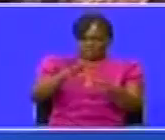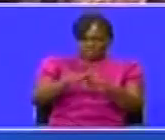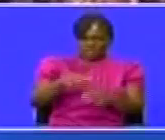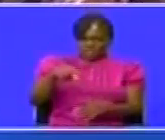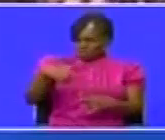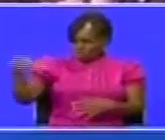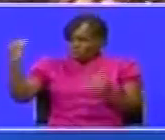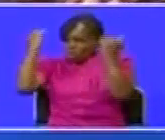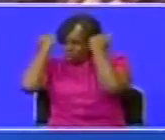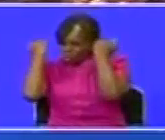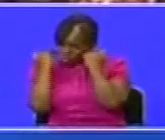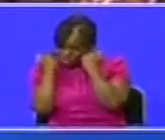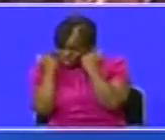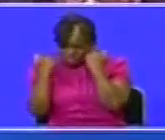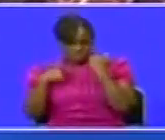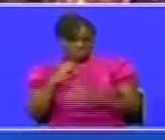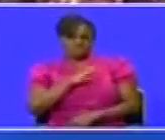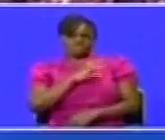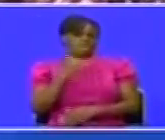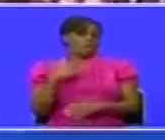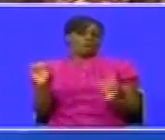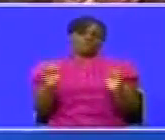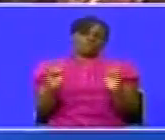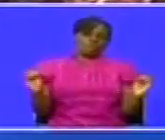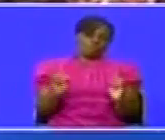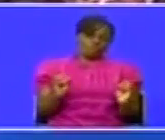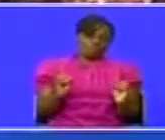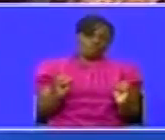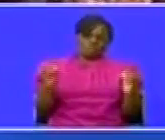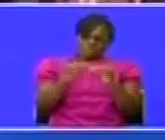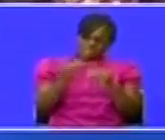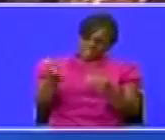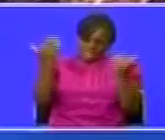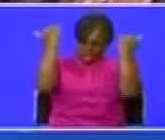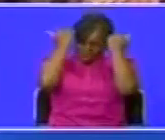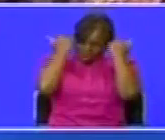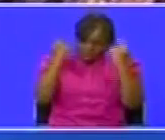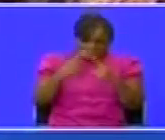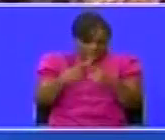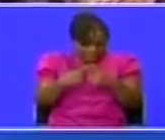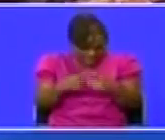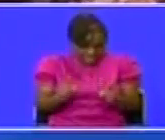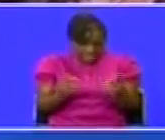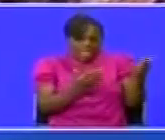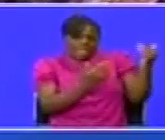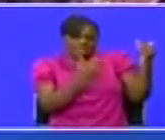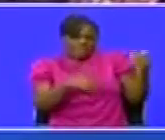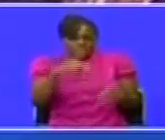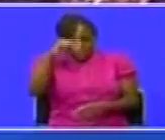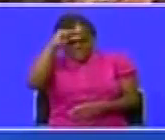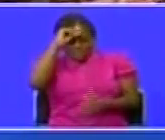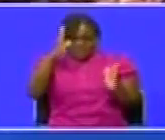taken me to court. I don't fear also going to court. We shall be with him in court, but also expect Kabogo